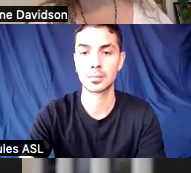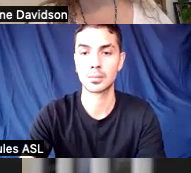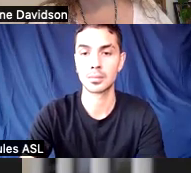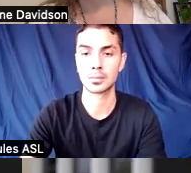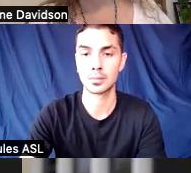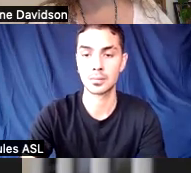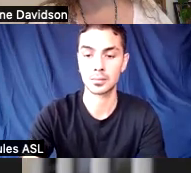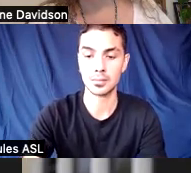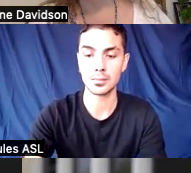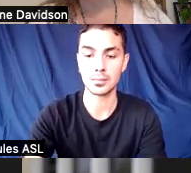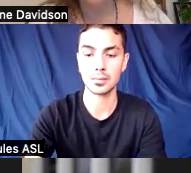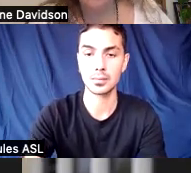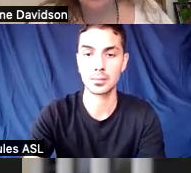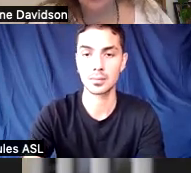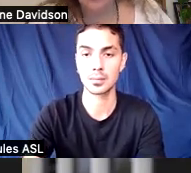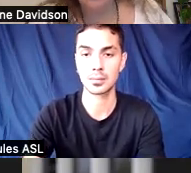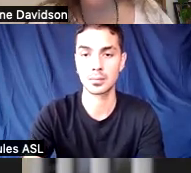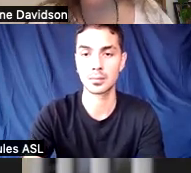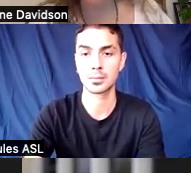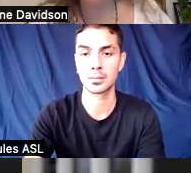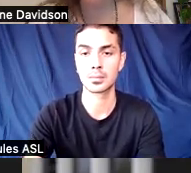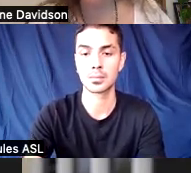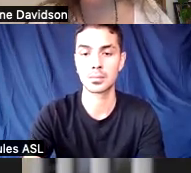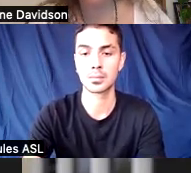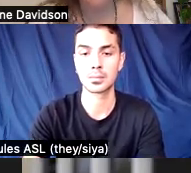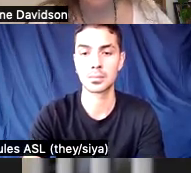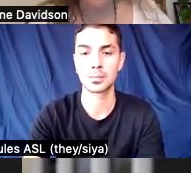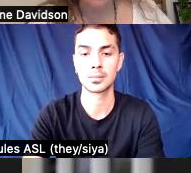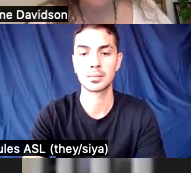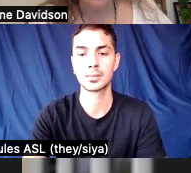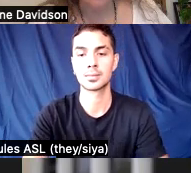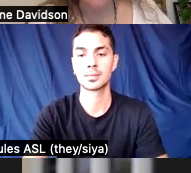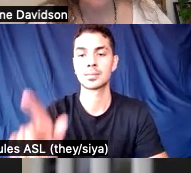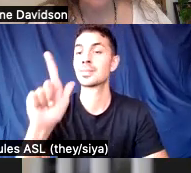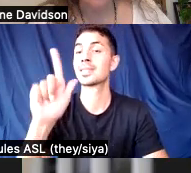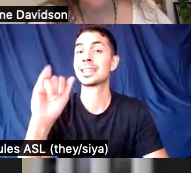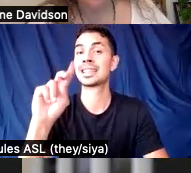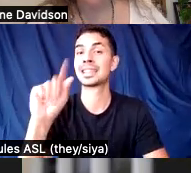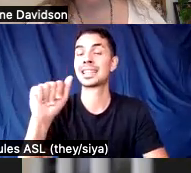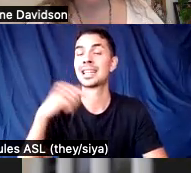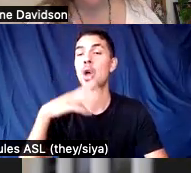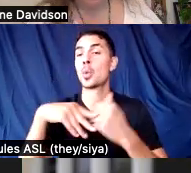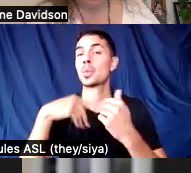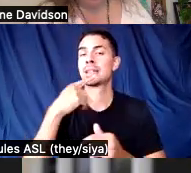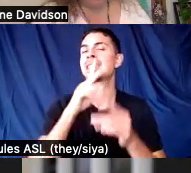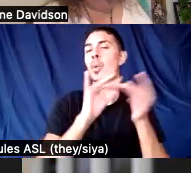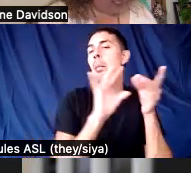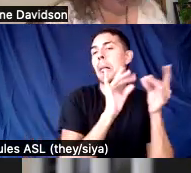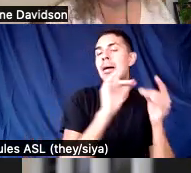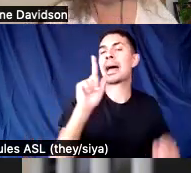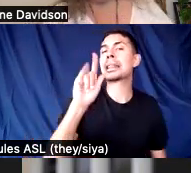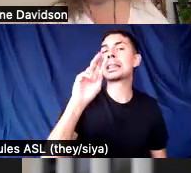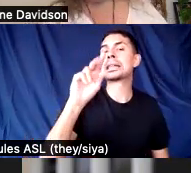I was actually trying to say Linda's name once, and I almost came out as lit Linda. I was like,